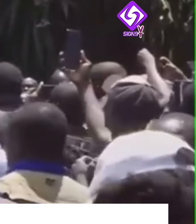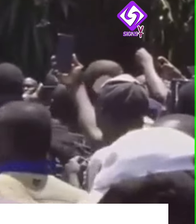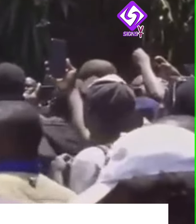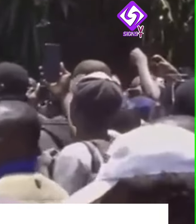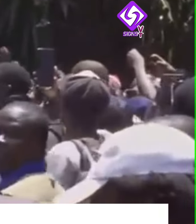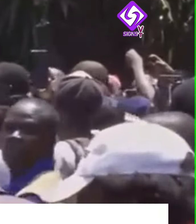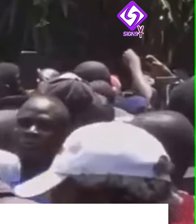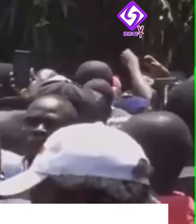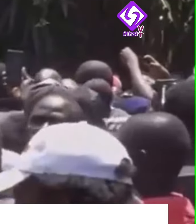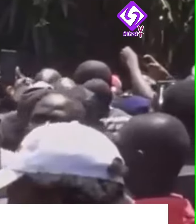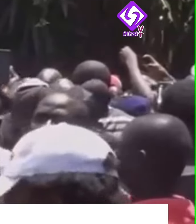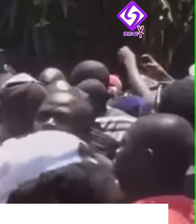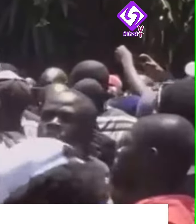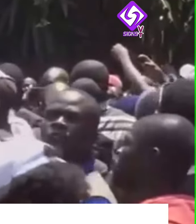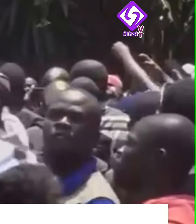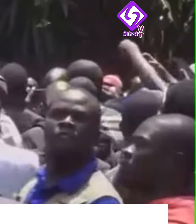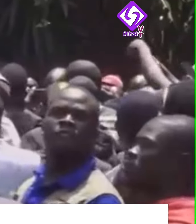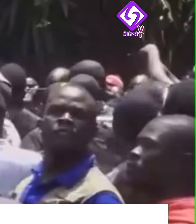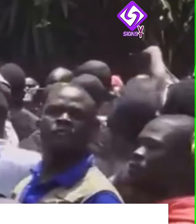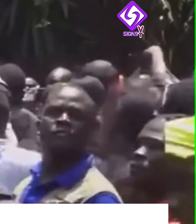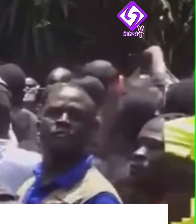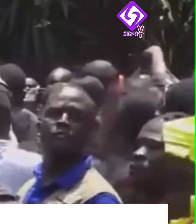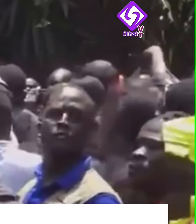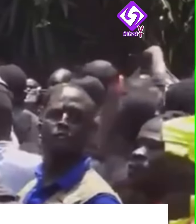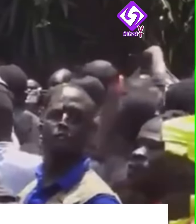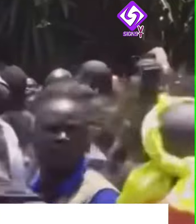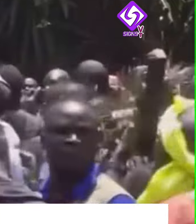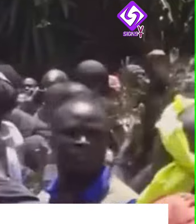Cover the cameras. Cover the media.